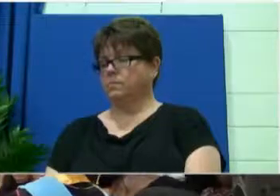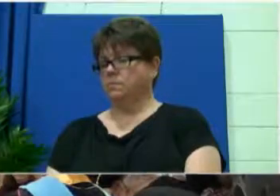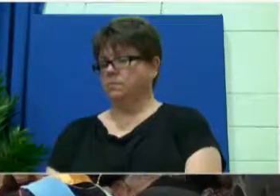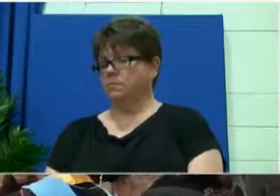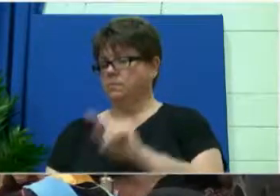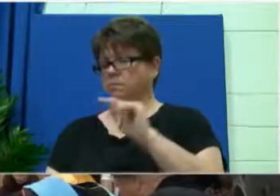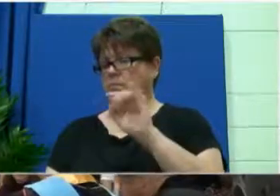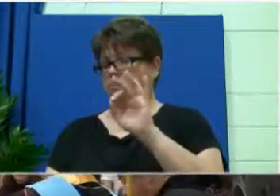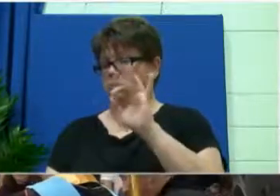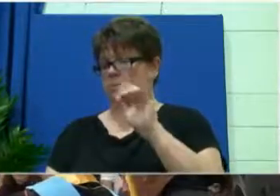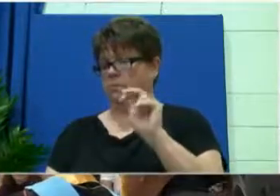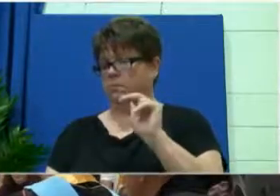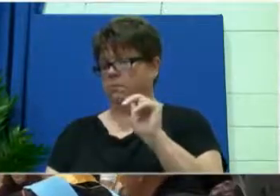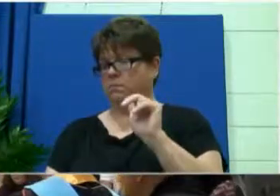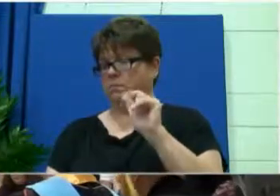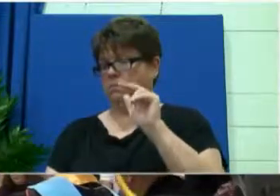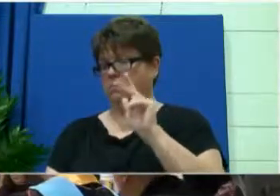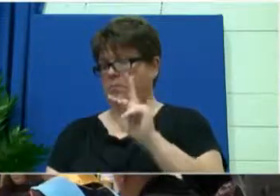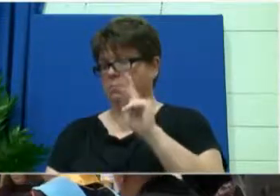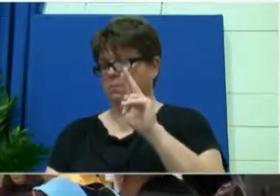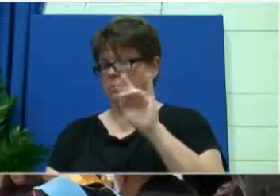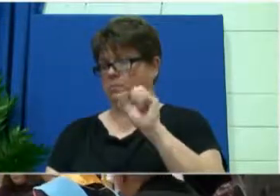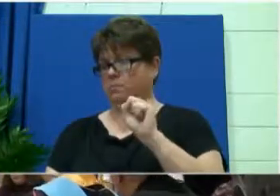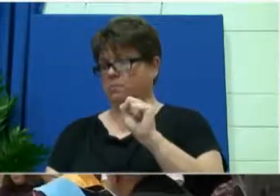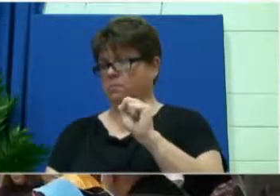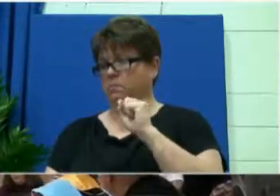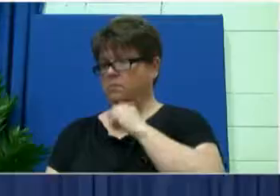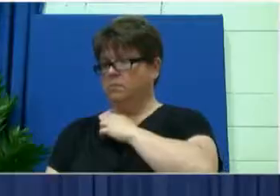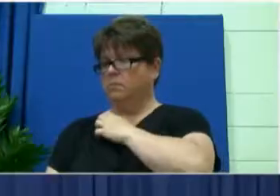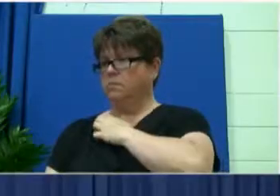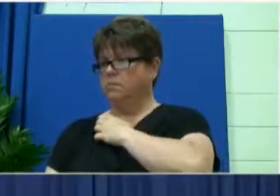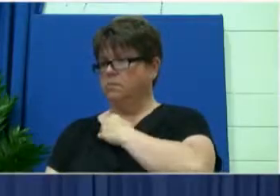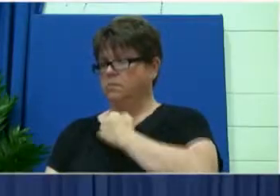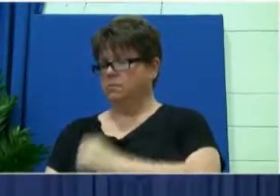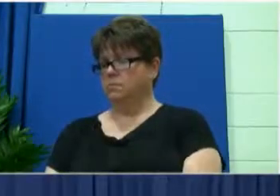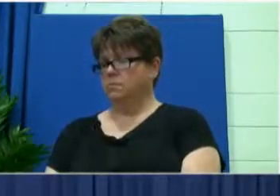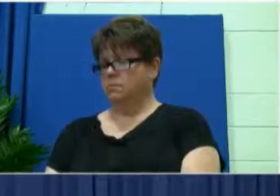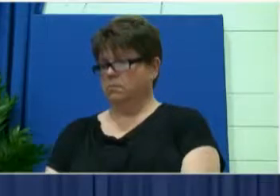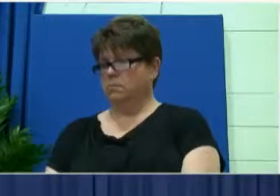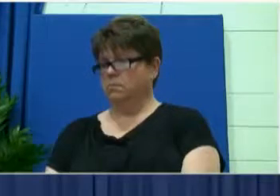Tiffany Cruthis, Certificate in Medical Billing and Coding.